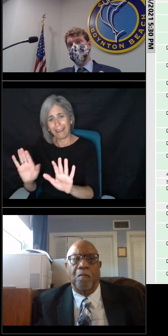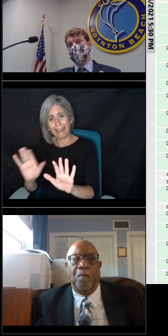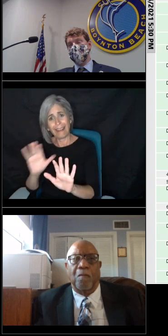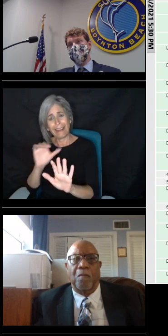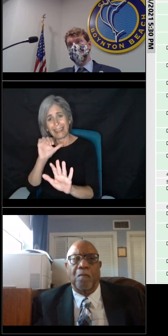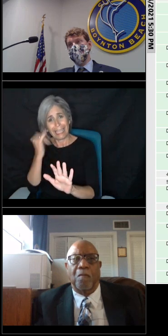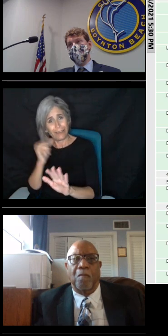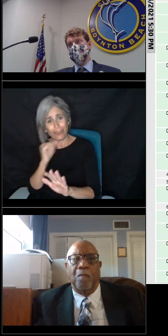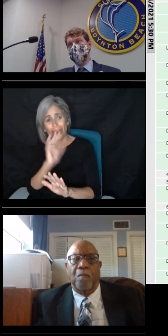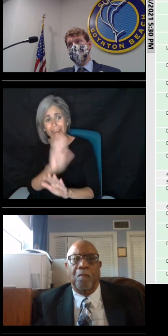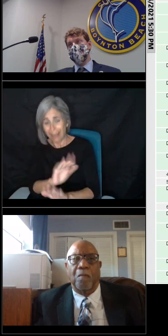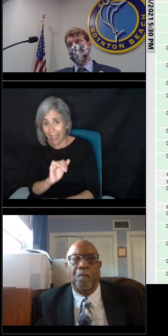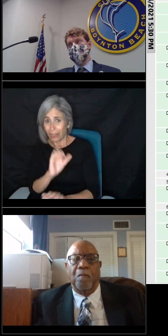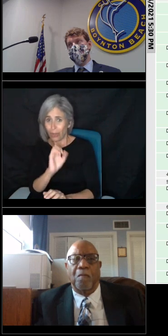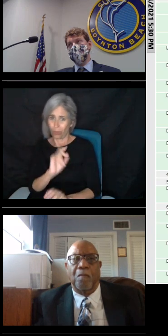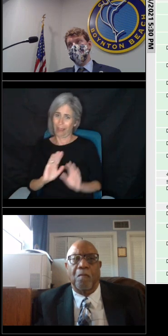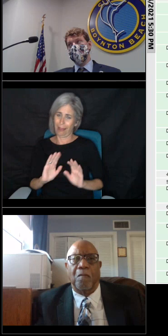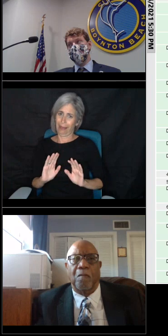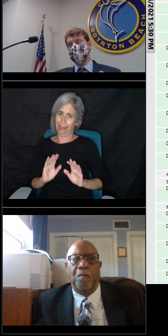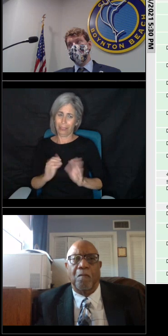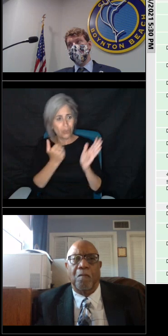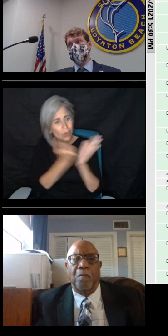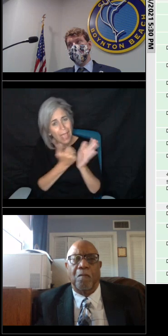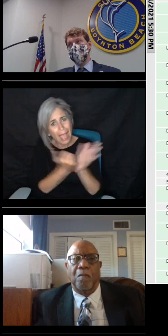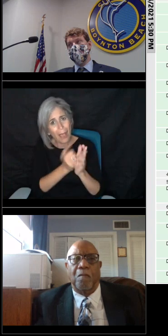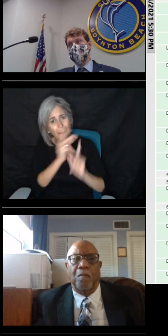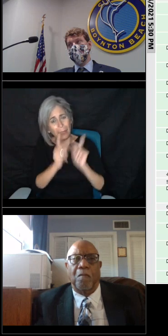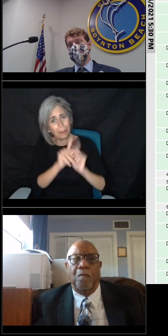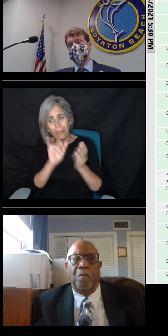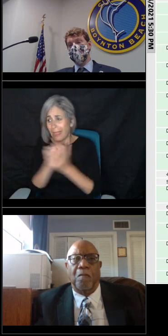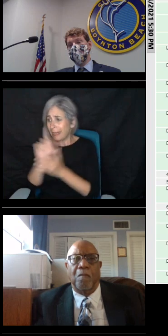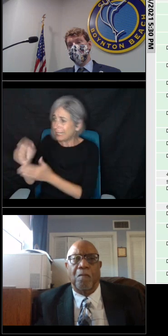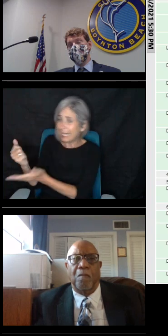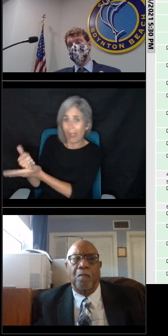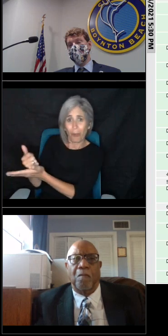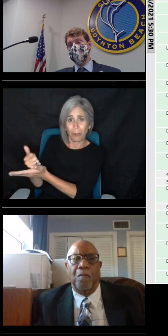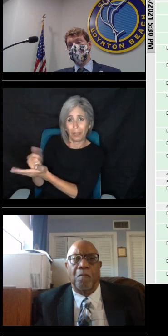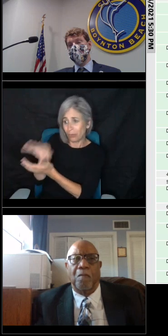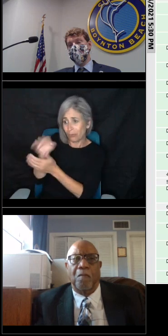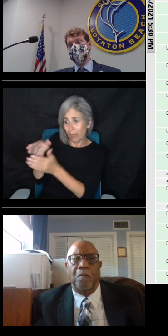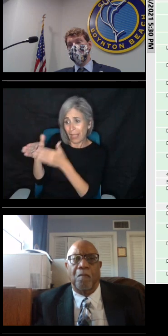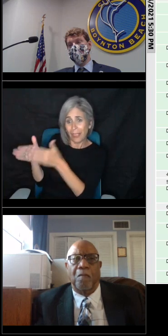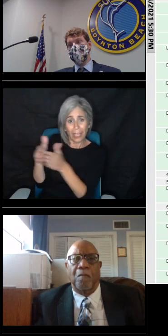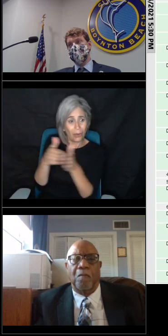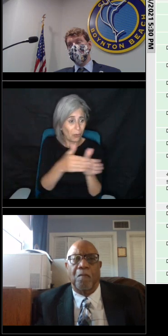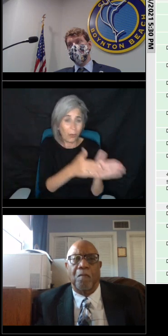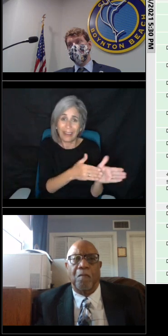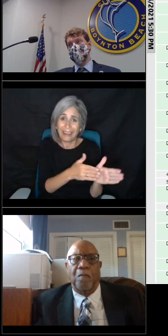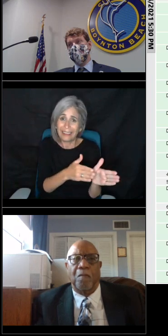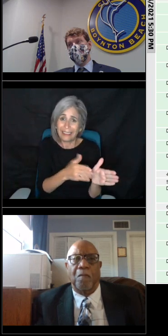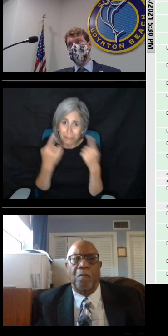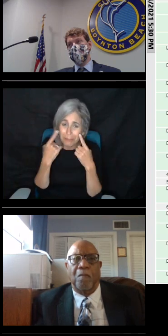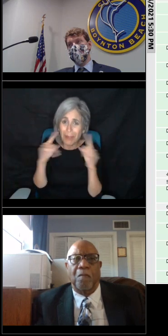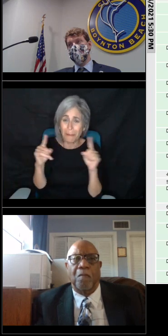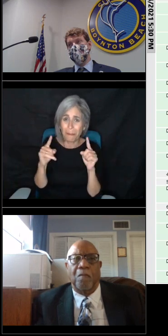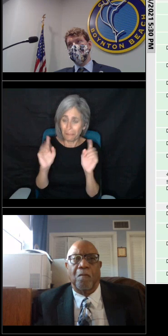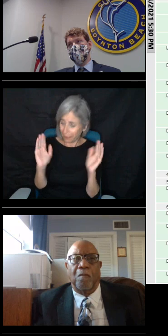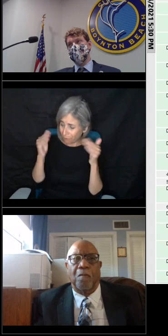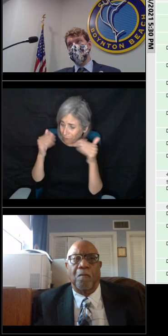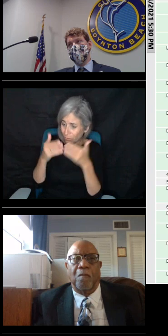be okay, and to help those who need help to find their way. It is time to focus